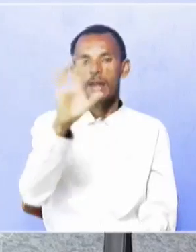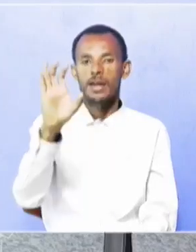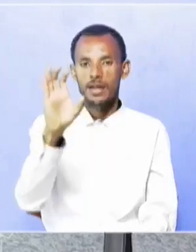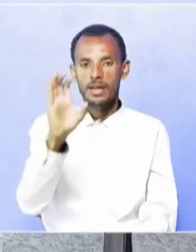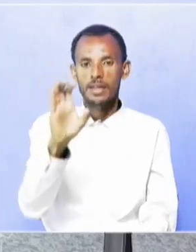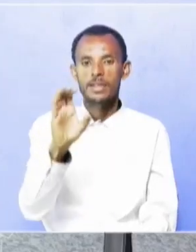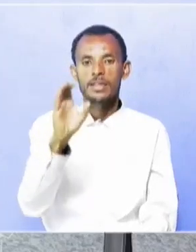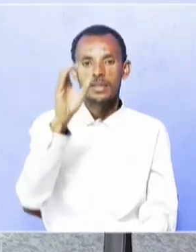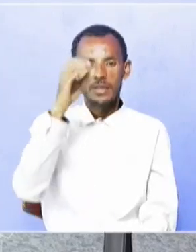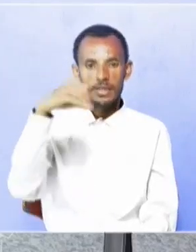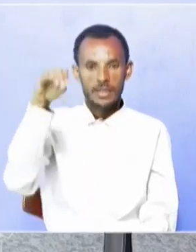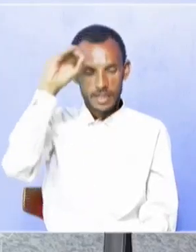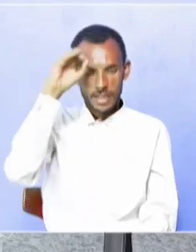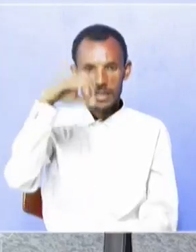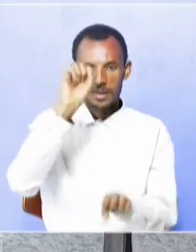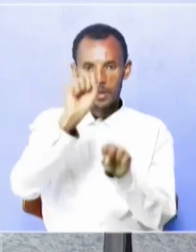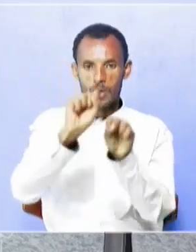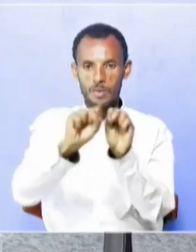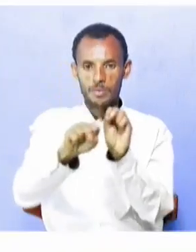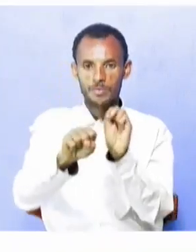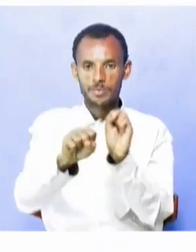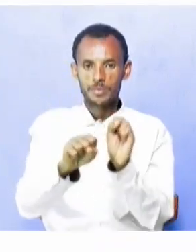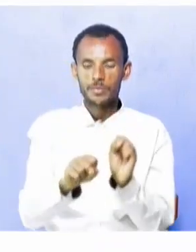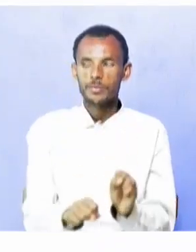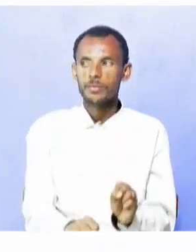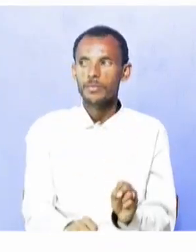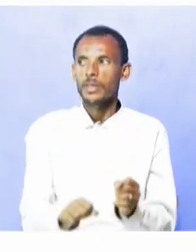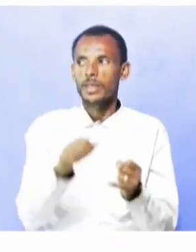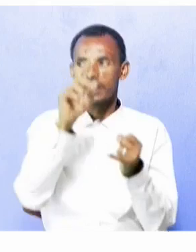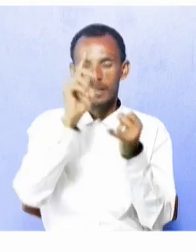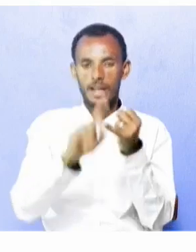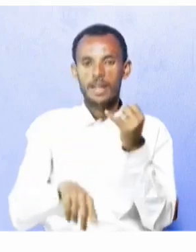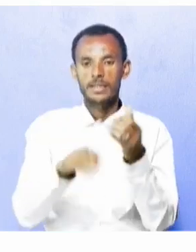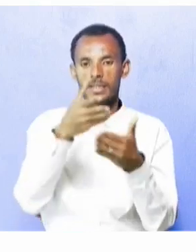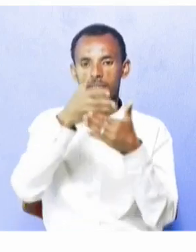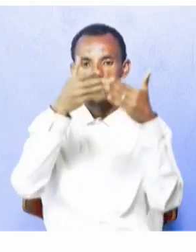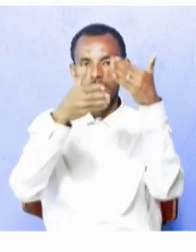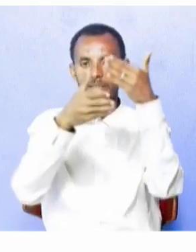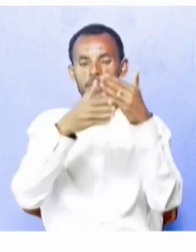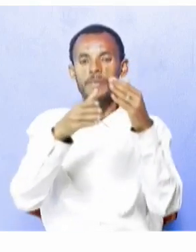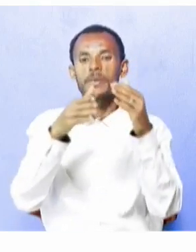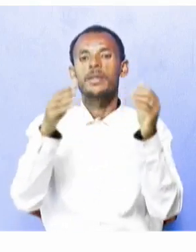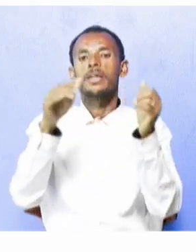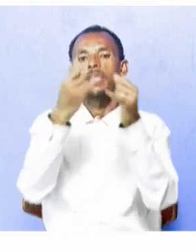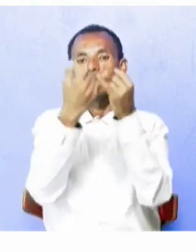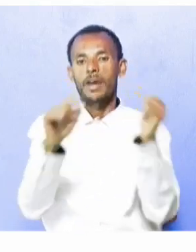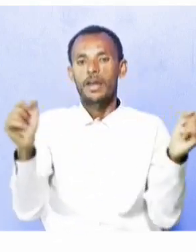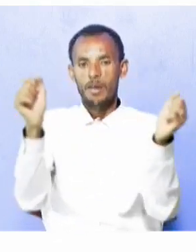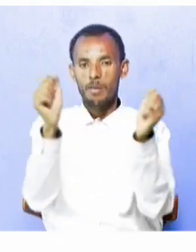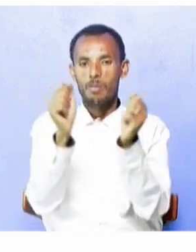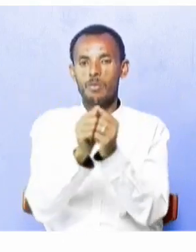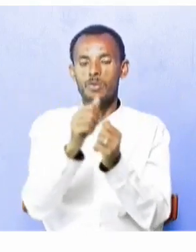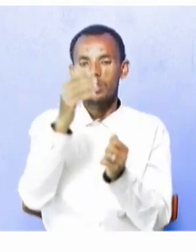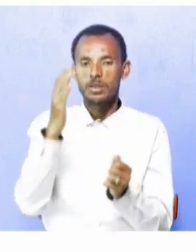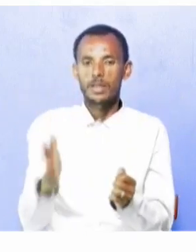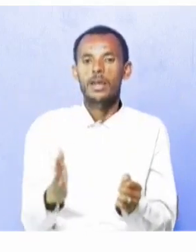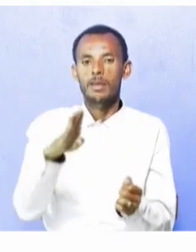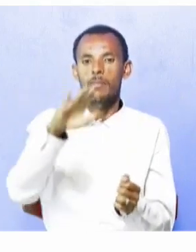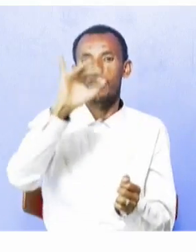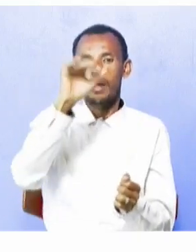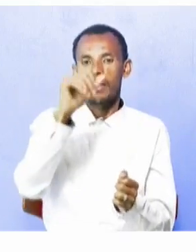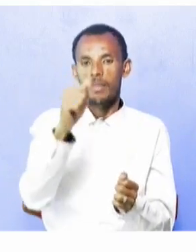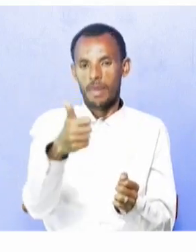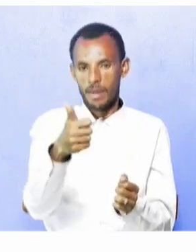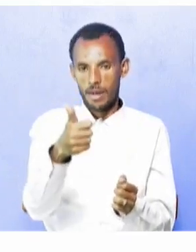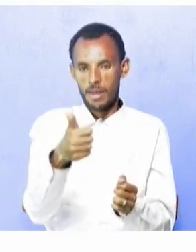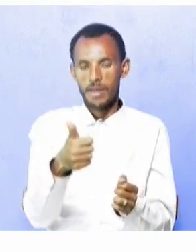right? So the last step will be dividing both side by 10. Okay,